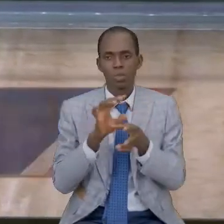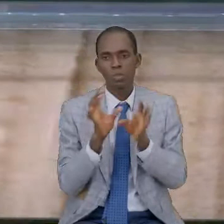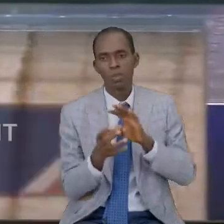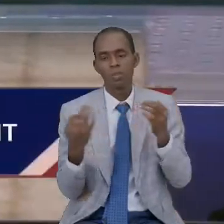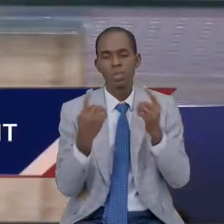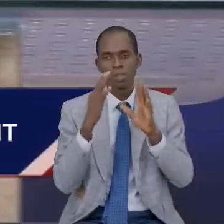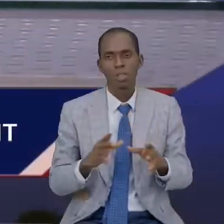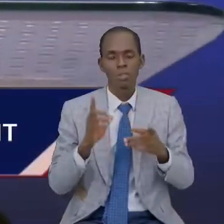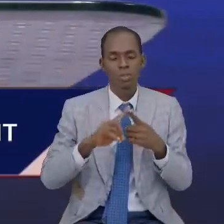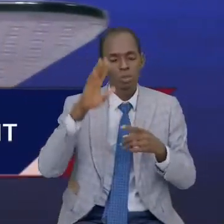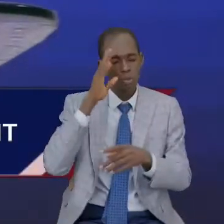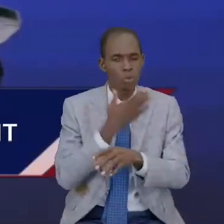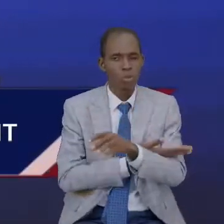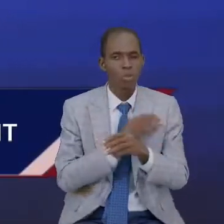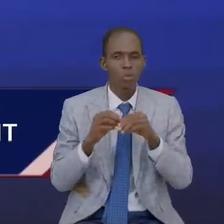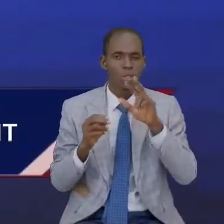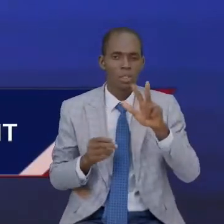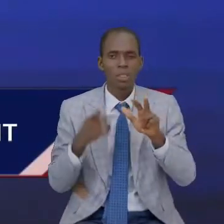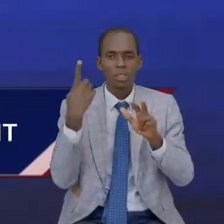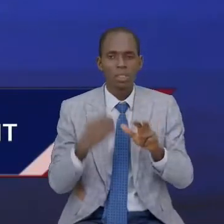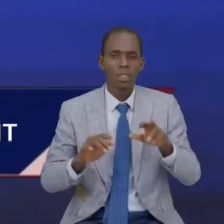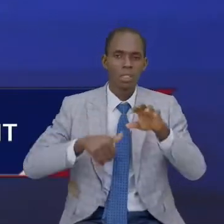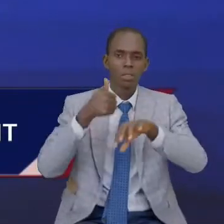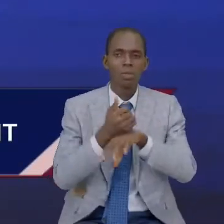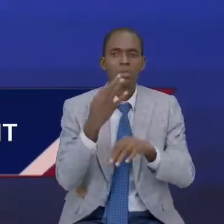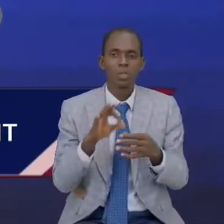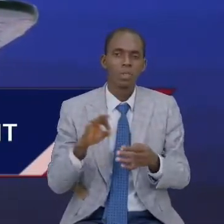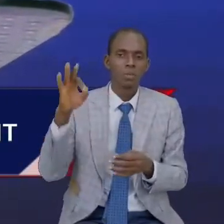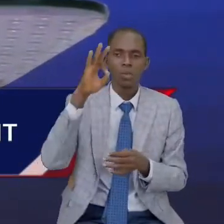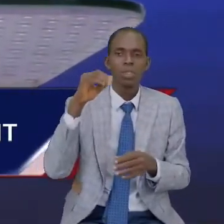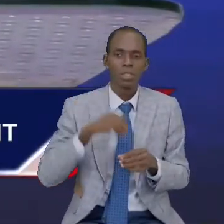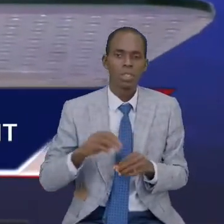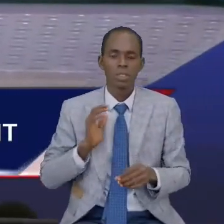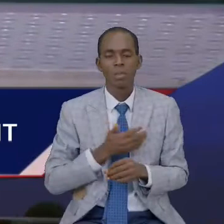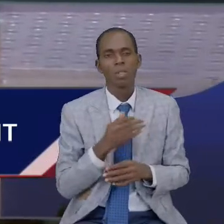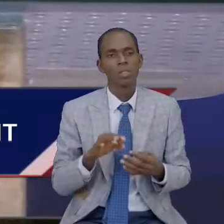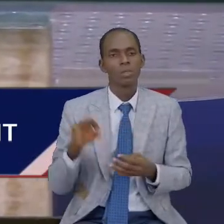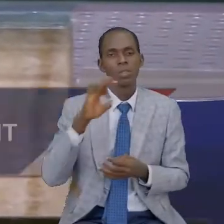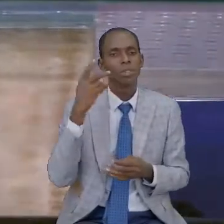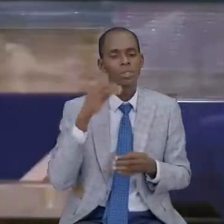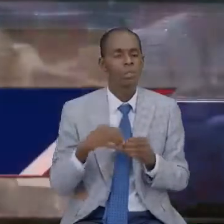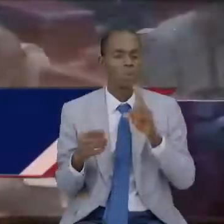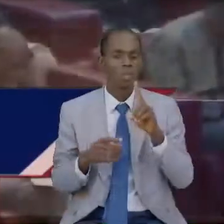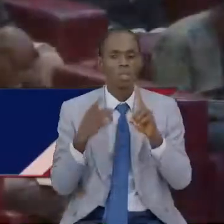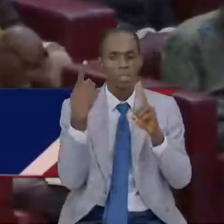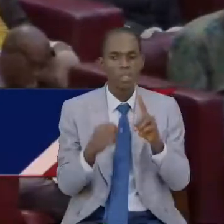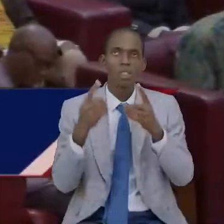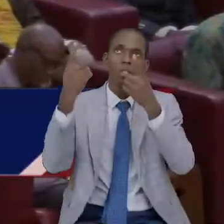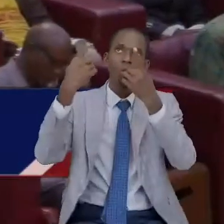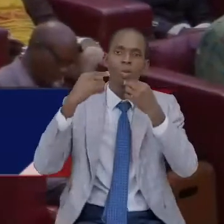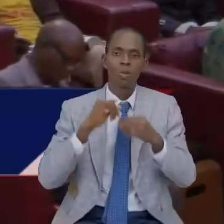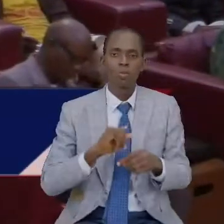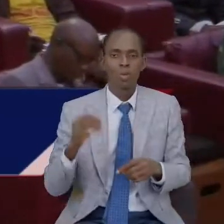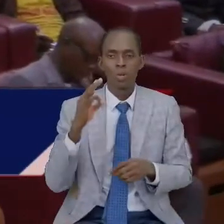the confirmation of the Spirit in our spirit. Look at number one. Number one, the coming of